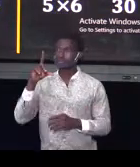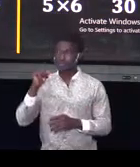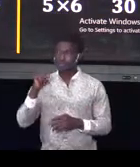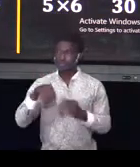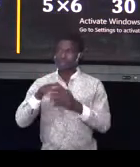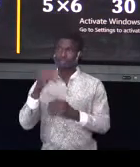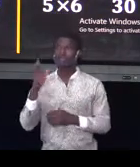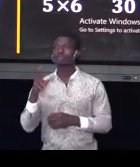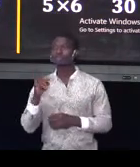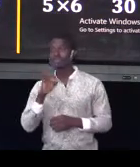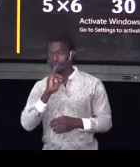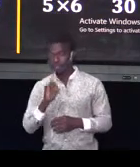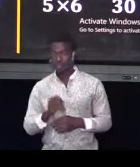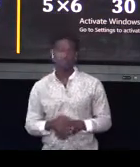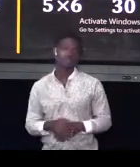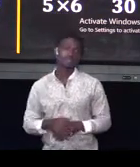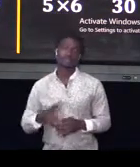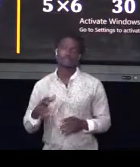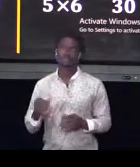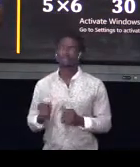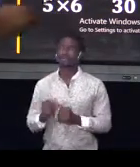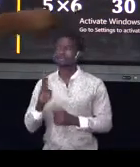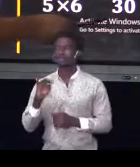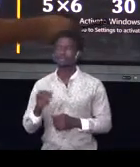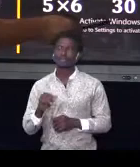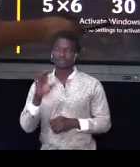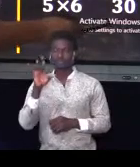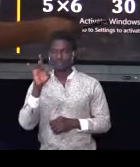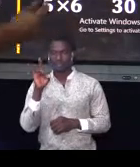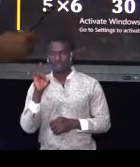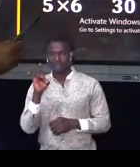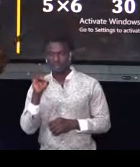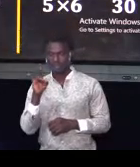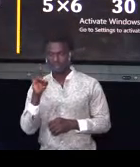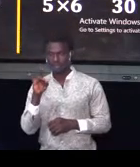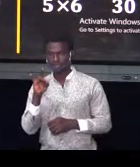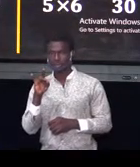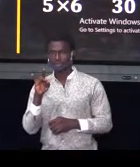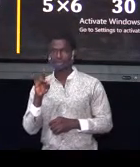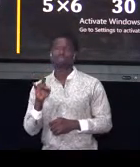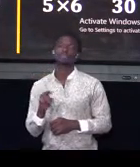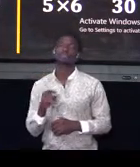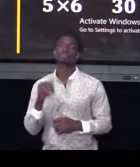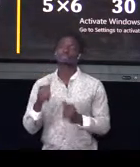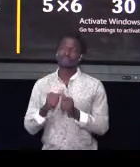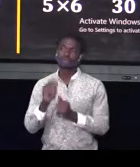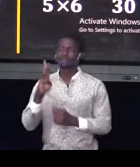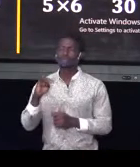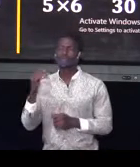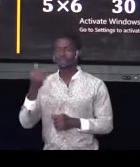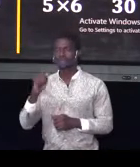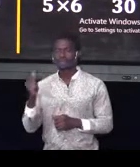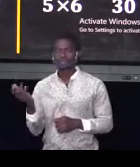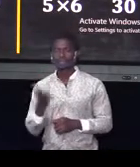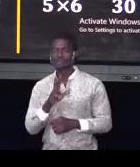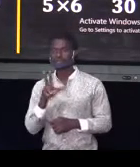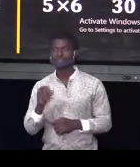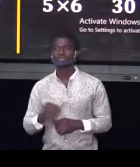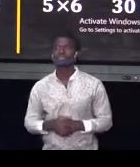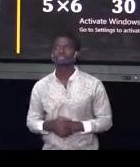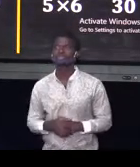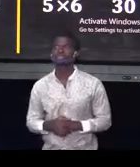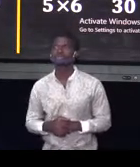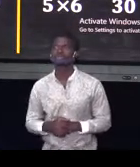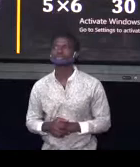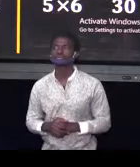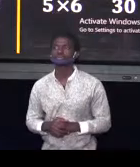30 is the largest, of course, followed by 18 out of 30, followed by 10 out of 30. So 20 out of 30 is the same thing as 2 over